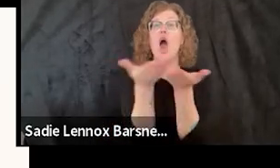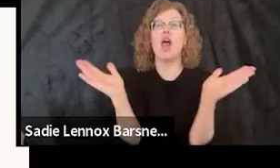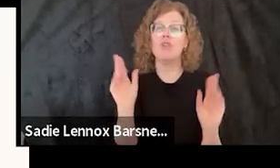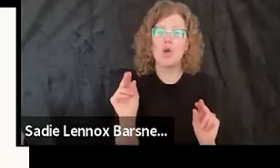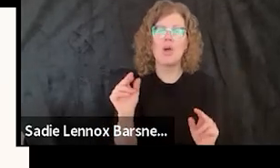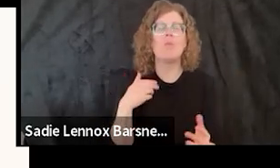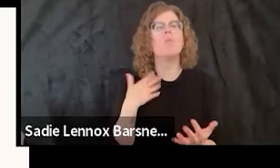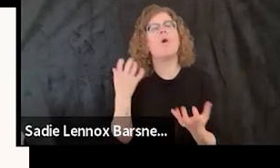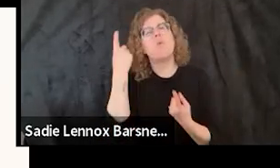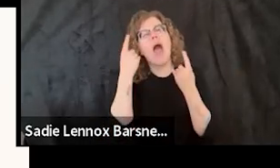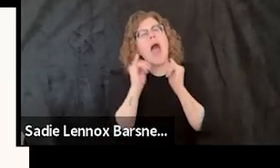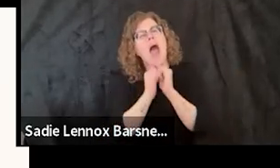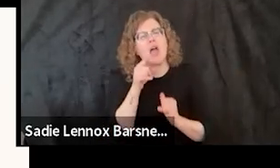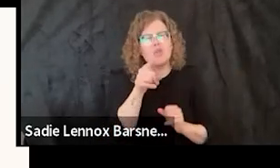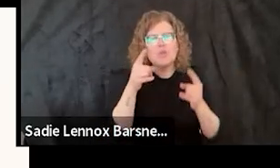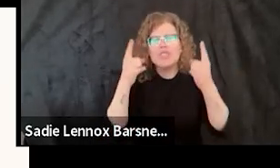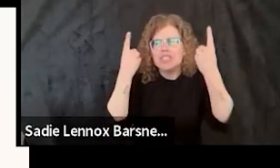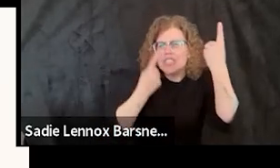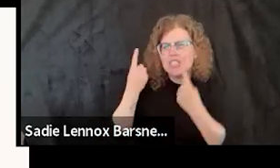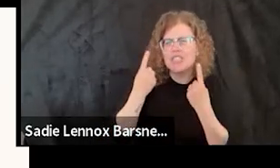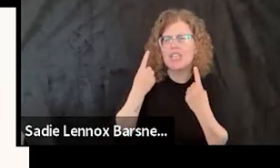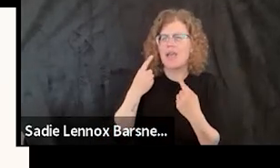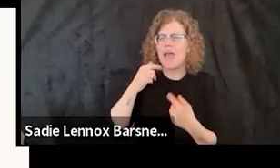thoughtful, respectful, and informed way.